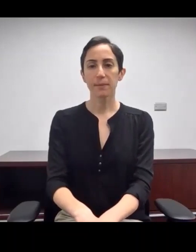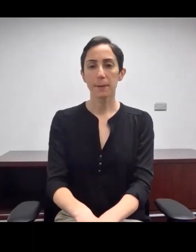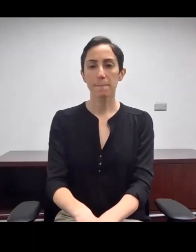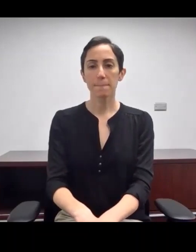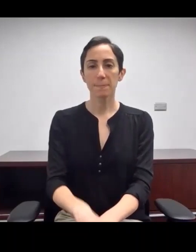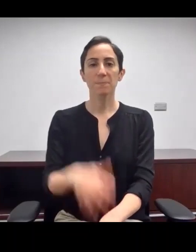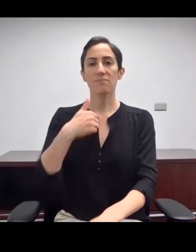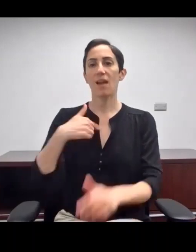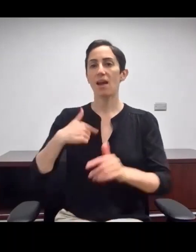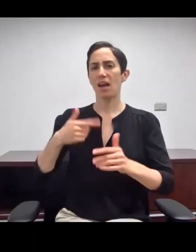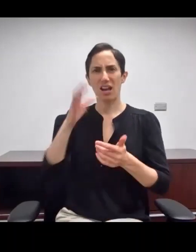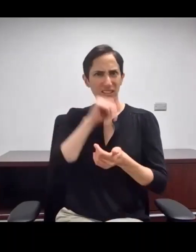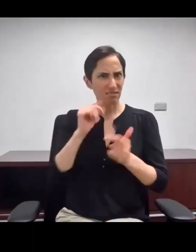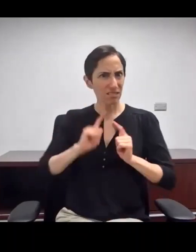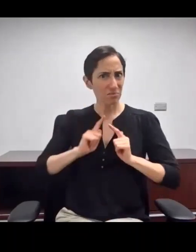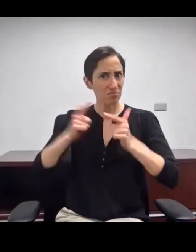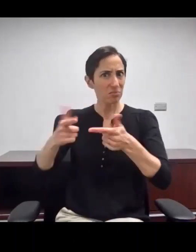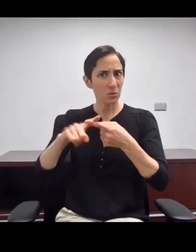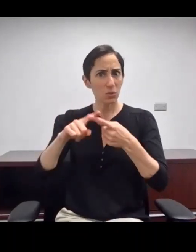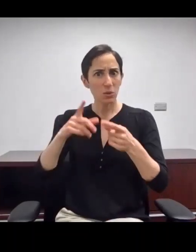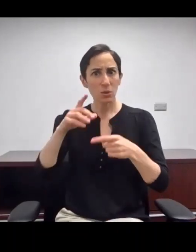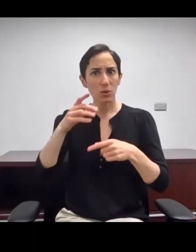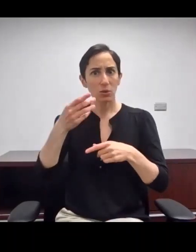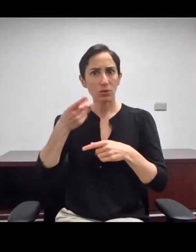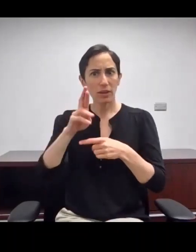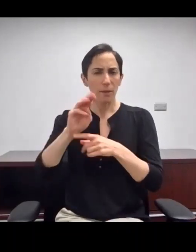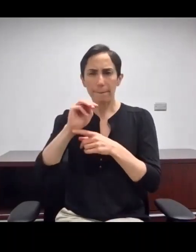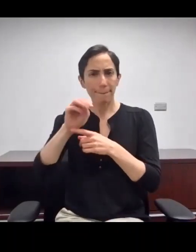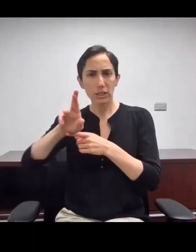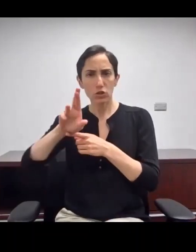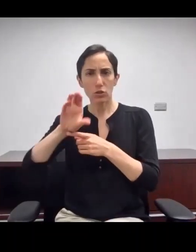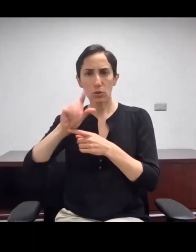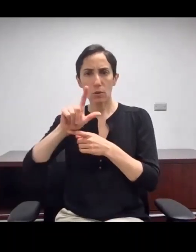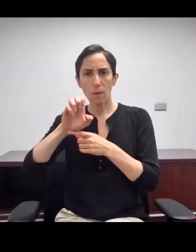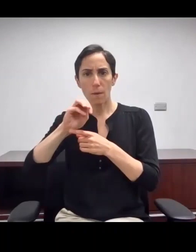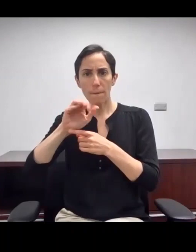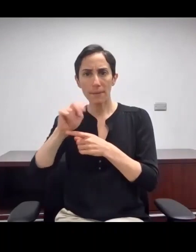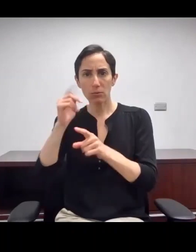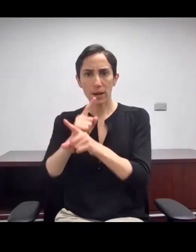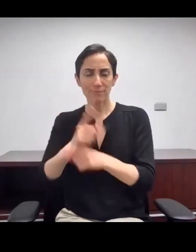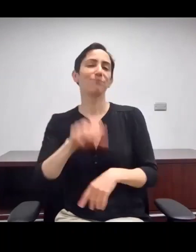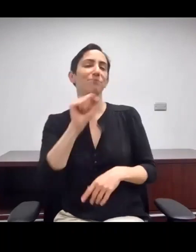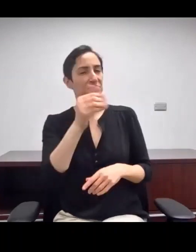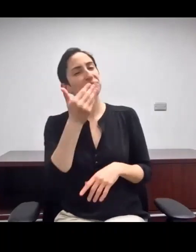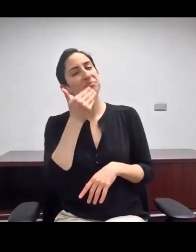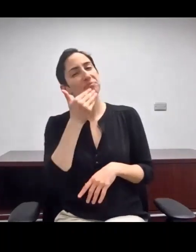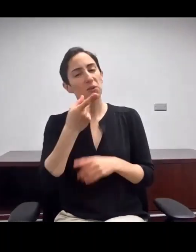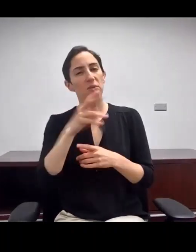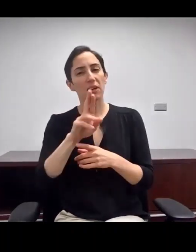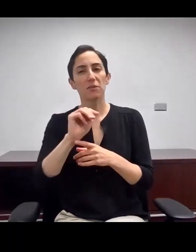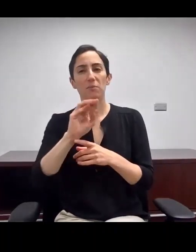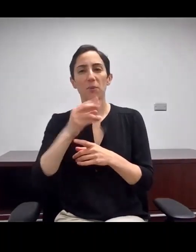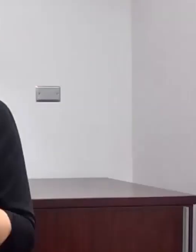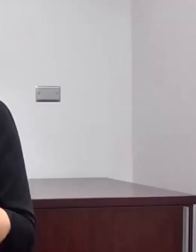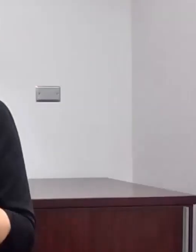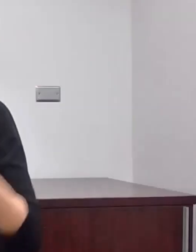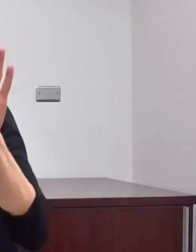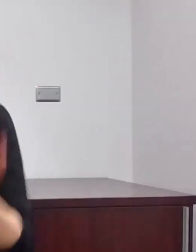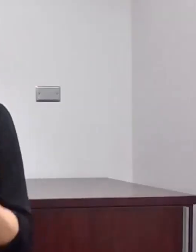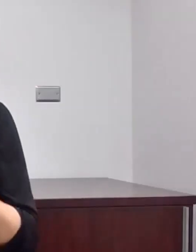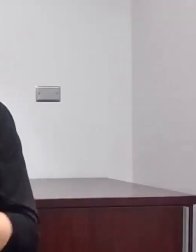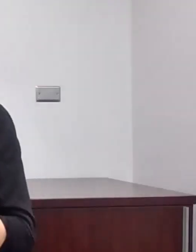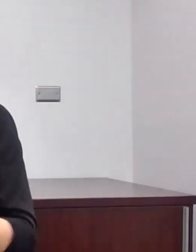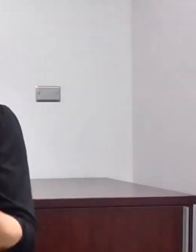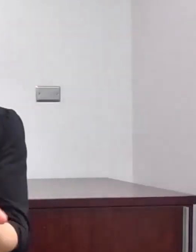And I will hand it over, I think, to Mr. Coleman, right? Yes, thank you, Dr. Mohile. Wonderful presentation. And